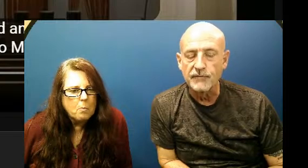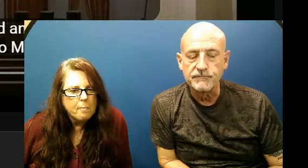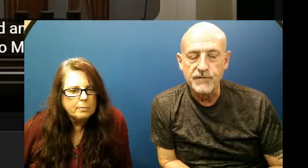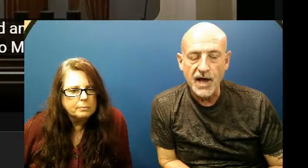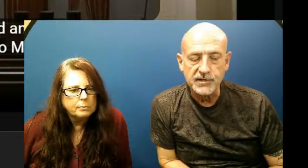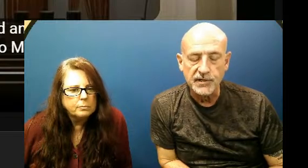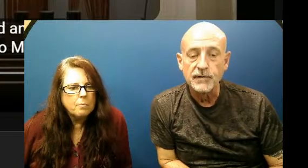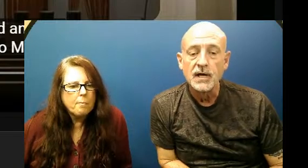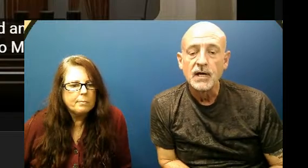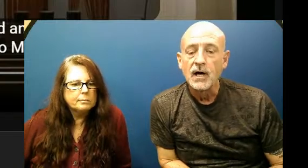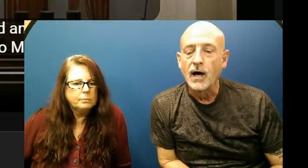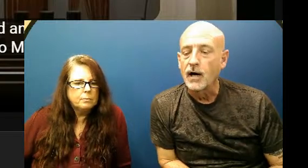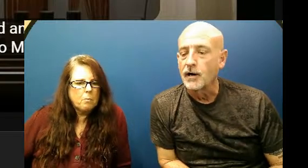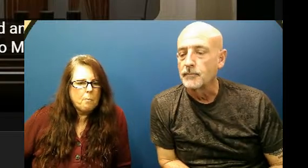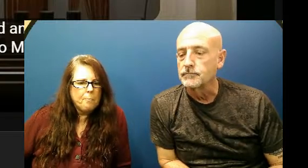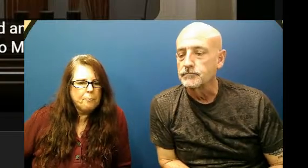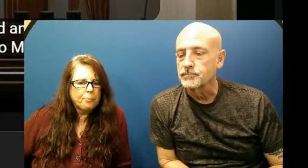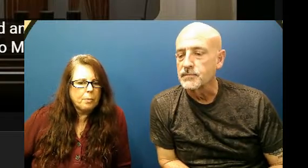most effective